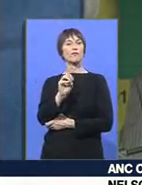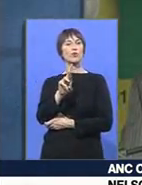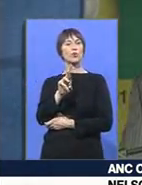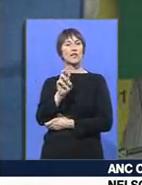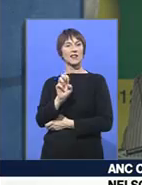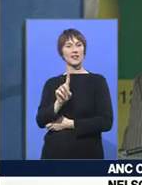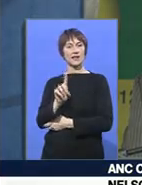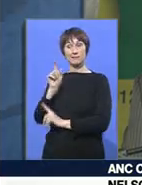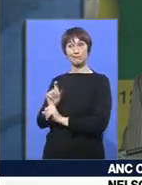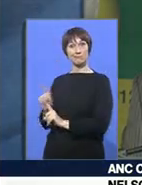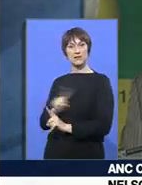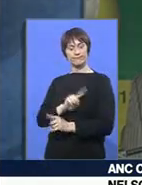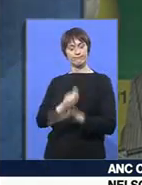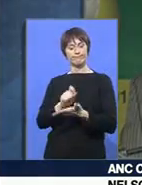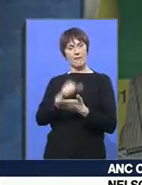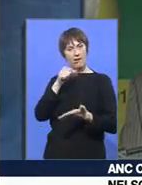on behalf of the council,